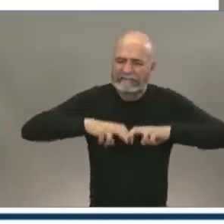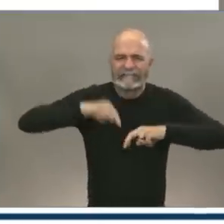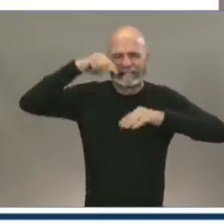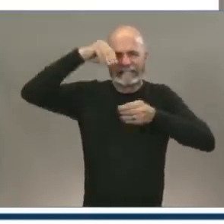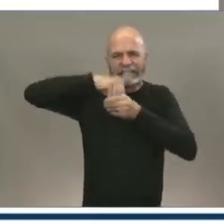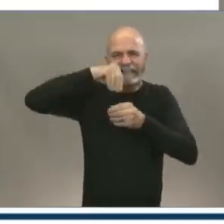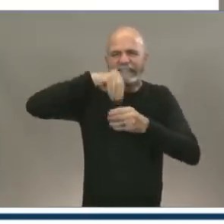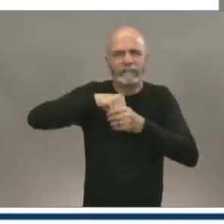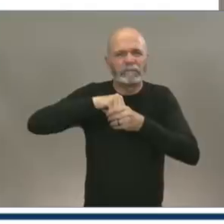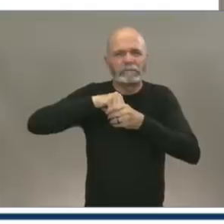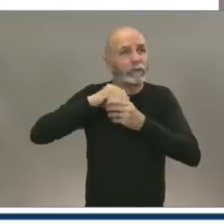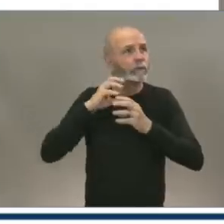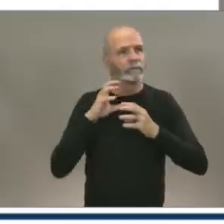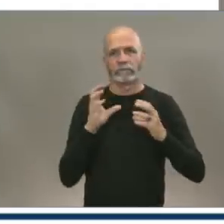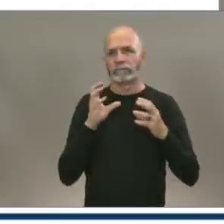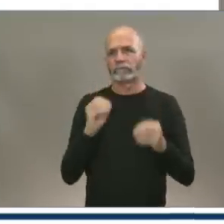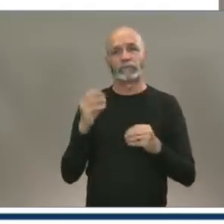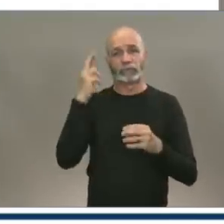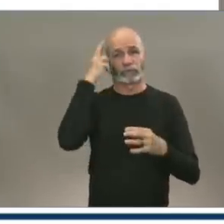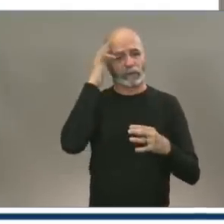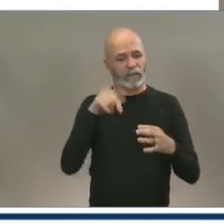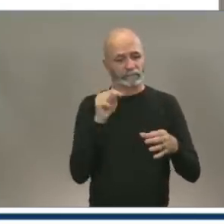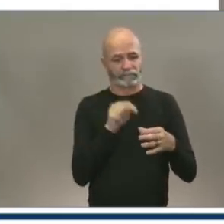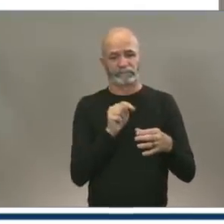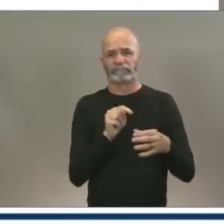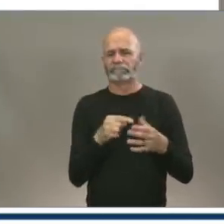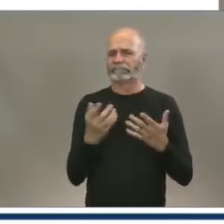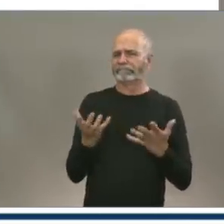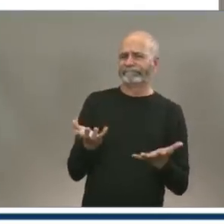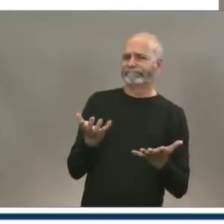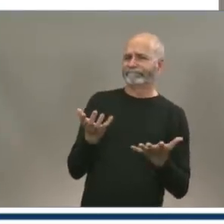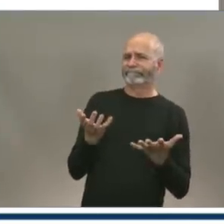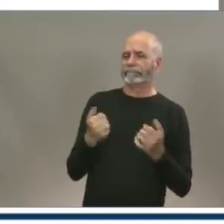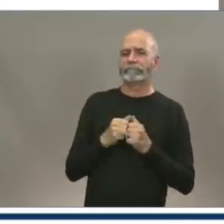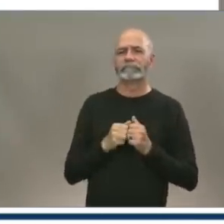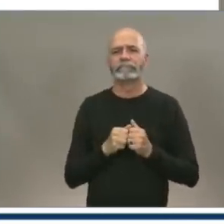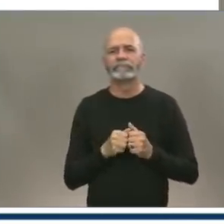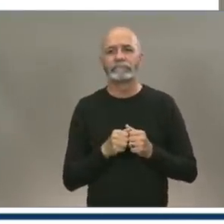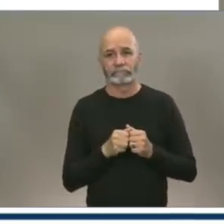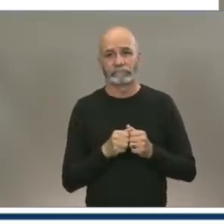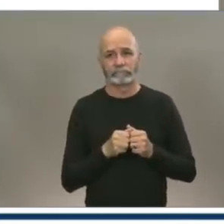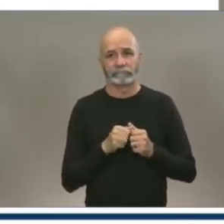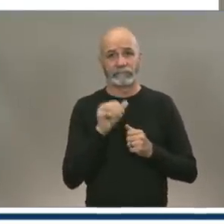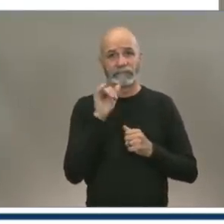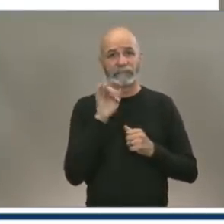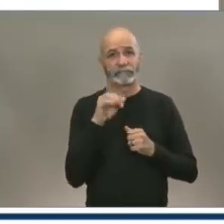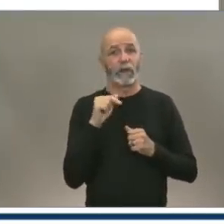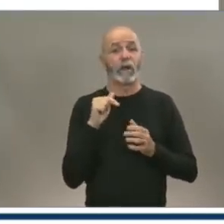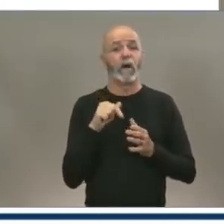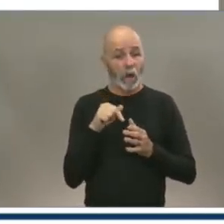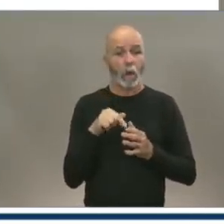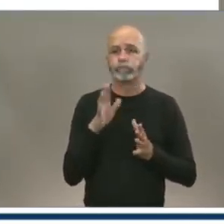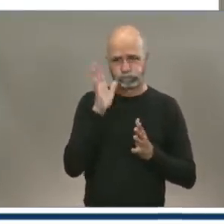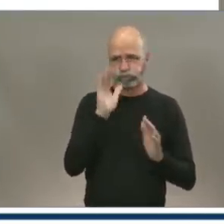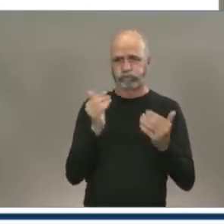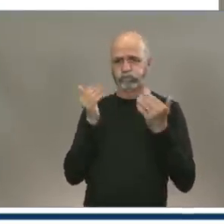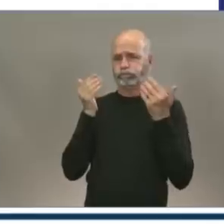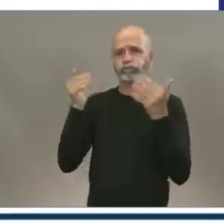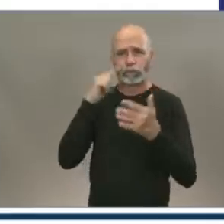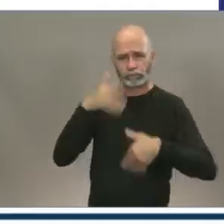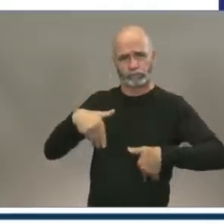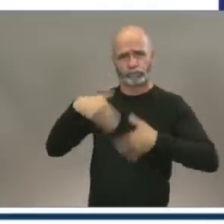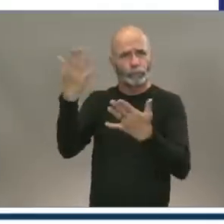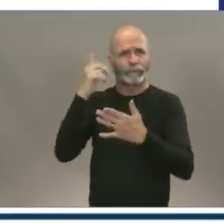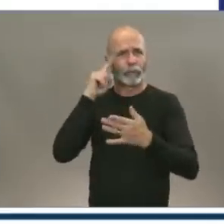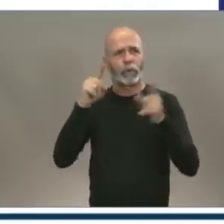epidemiologic reason for that at this point in time. If it becomes that way, I'll be the first one to bring that recommendation to Premier Houston. Chelsea, do you have